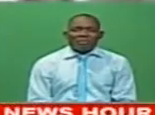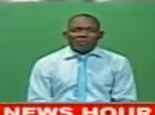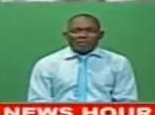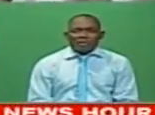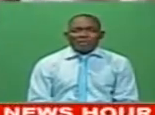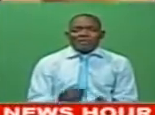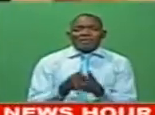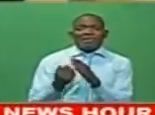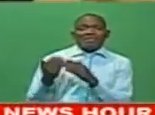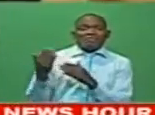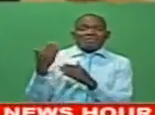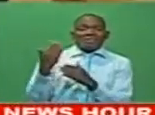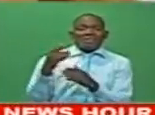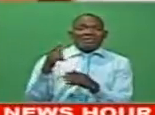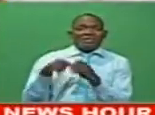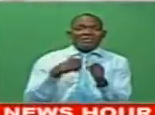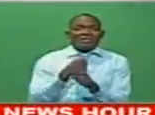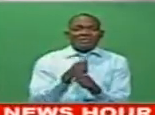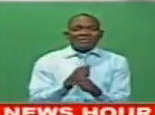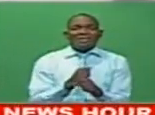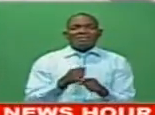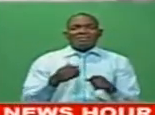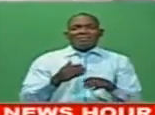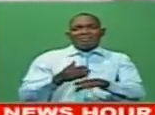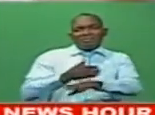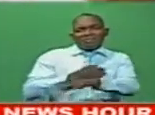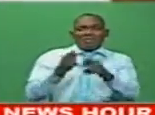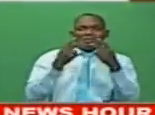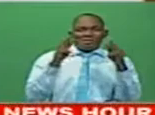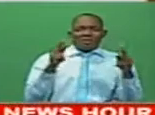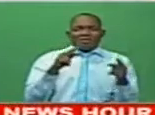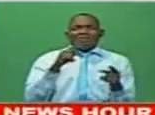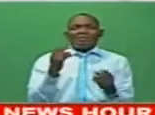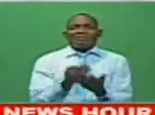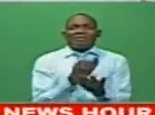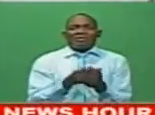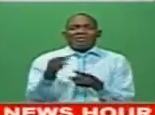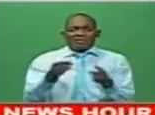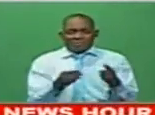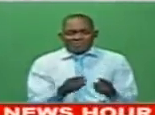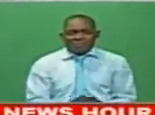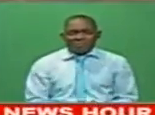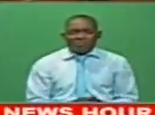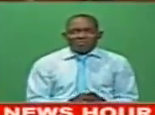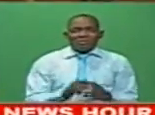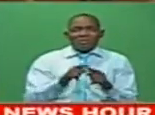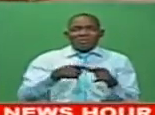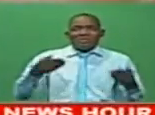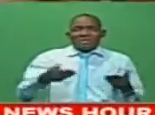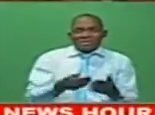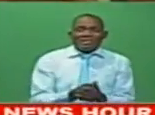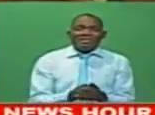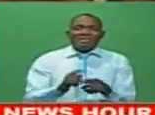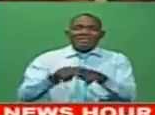Has over the past two decades made significant progress in its public financial management reforms program with the introduction of